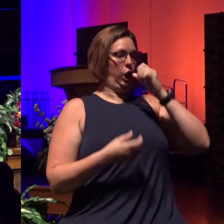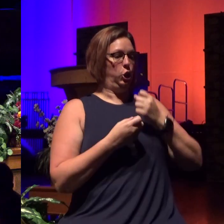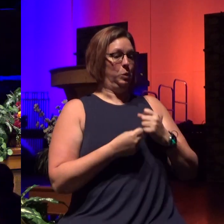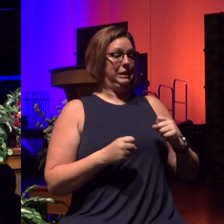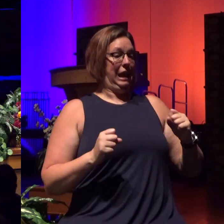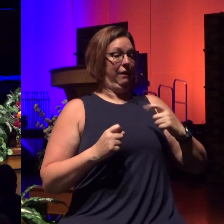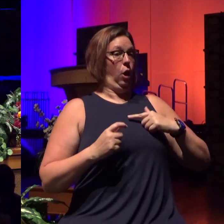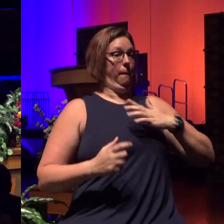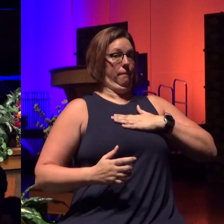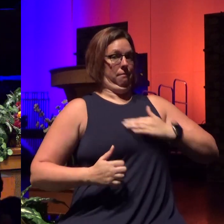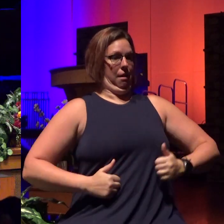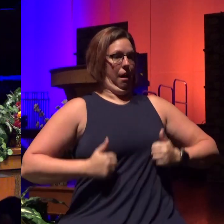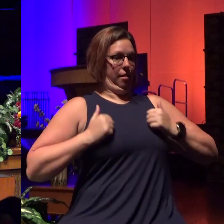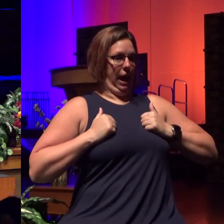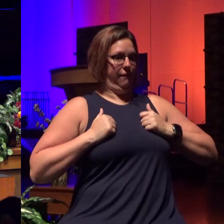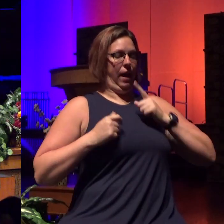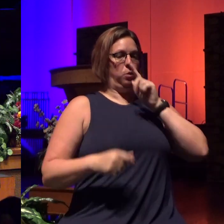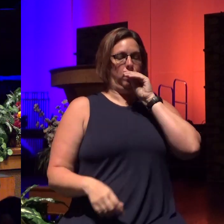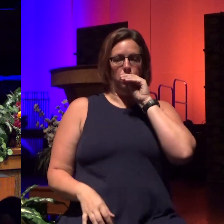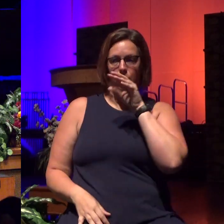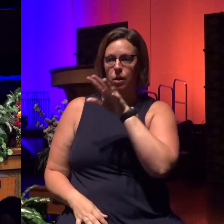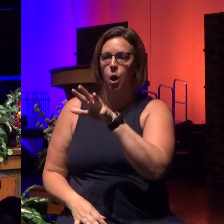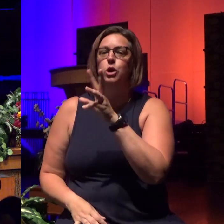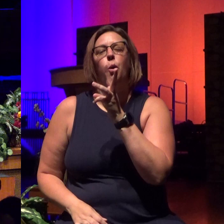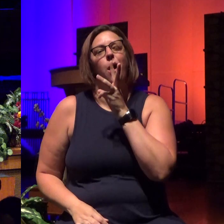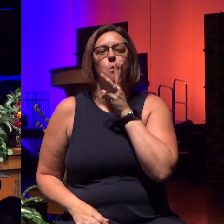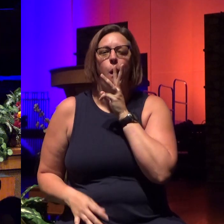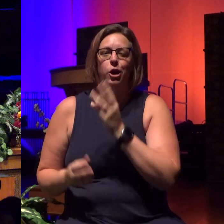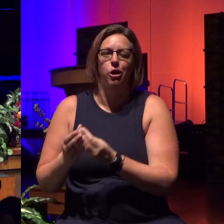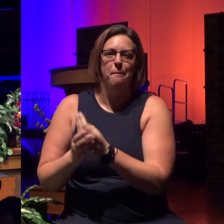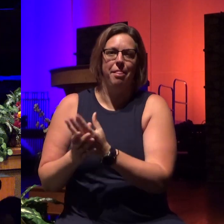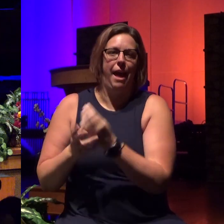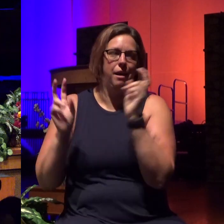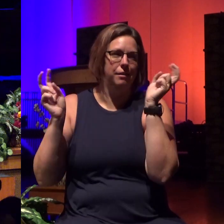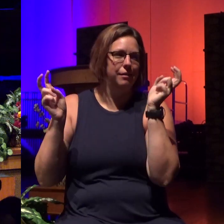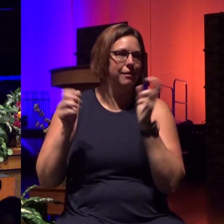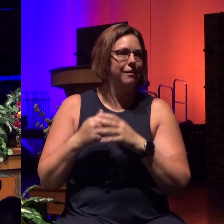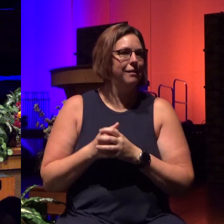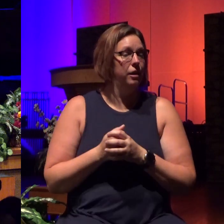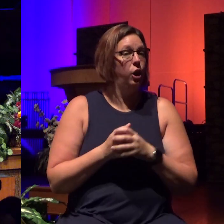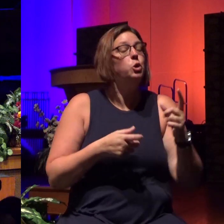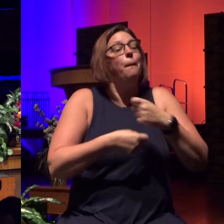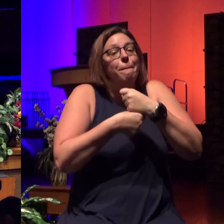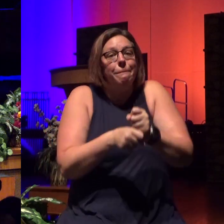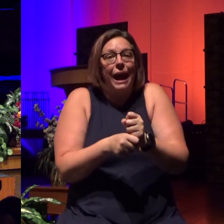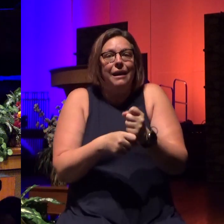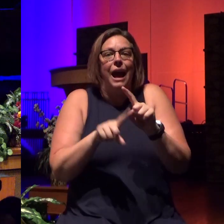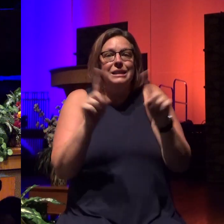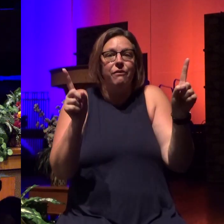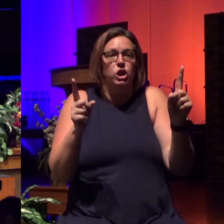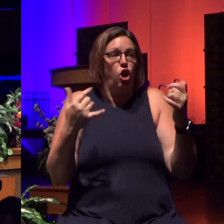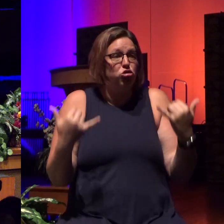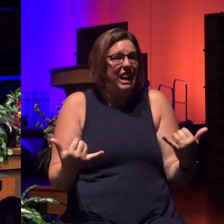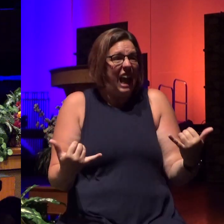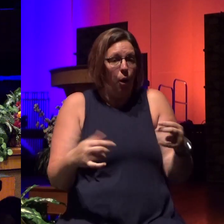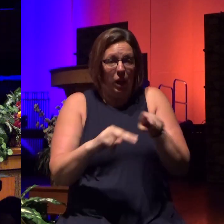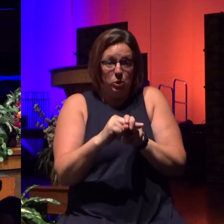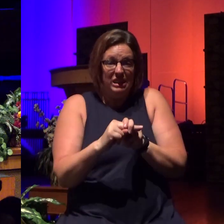so right here, right now, just sitting here doing nothing, we are making a difference. Right